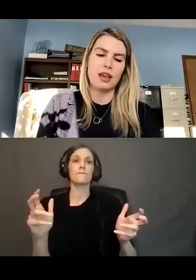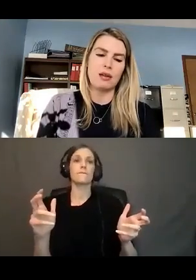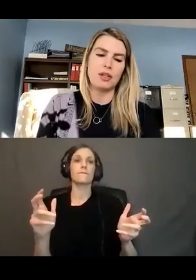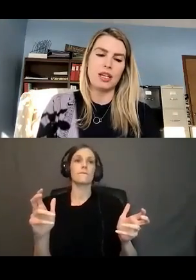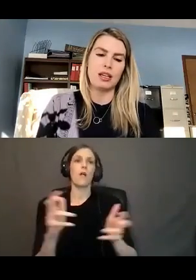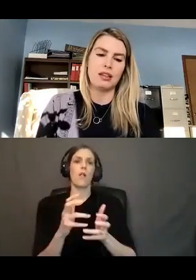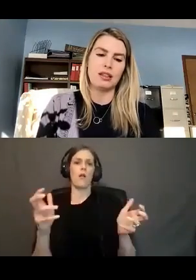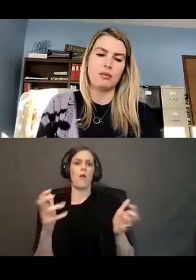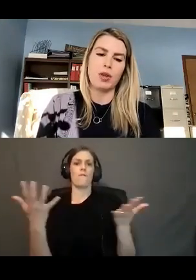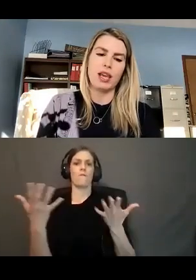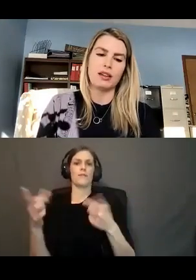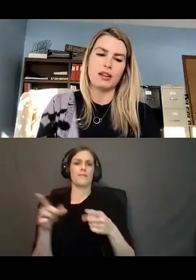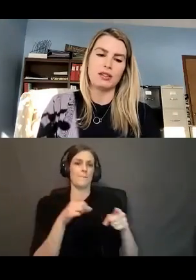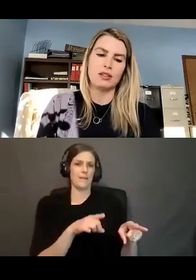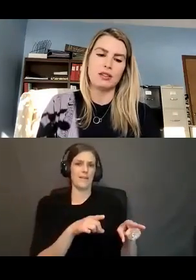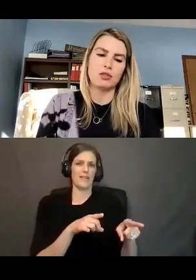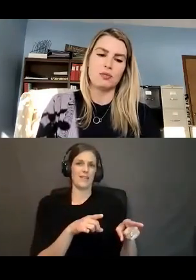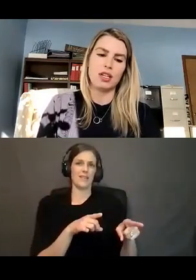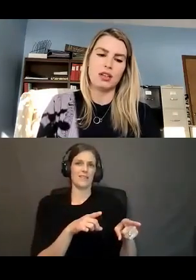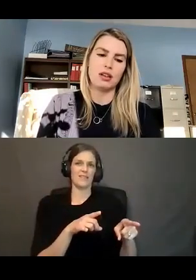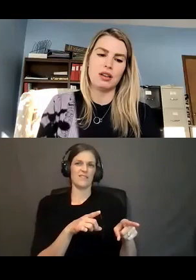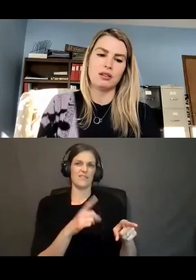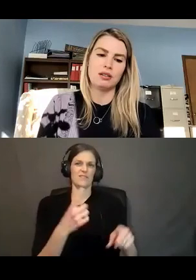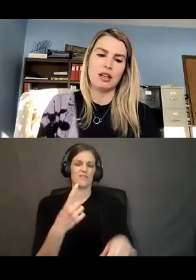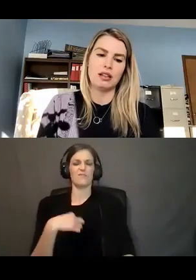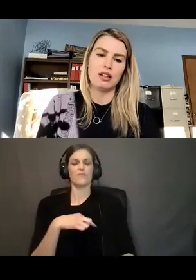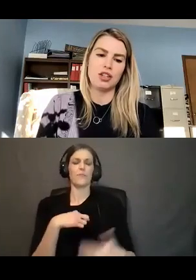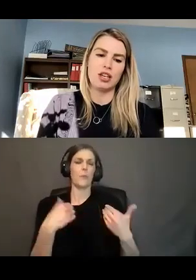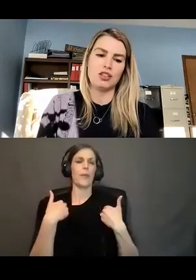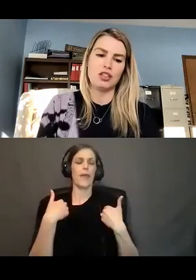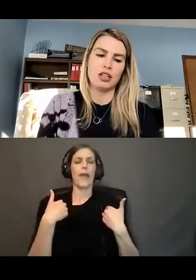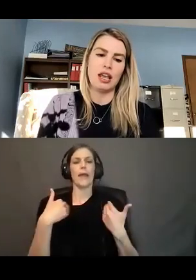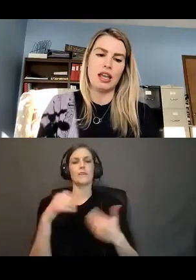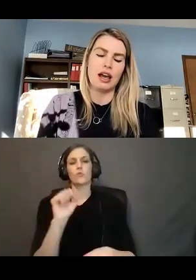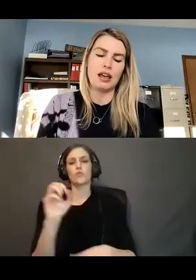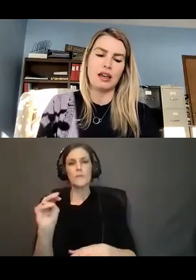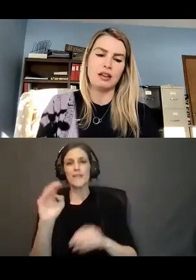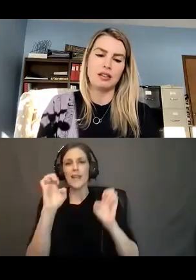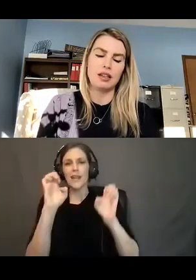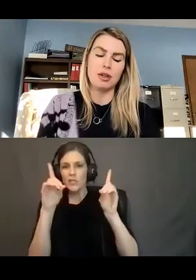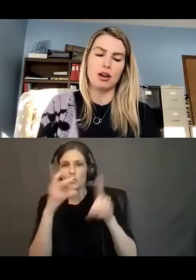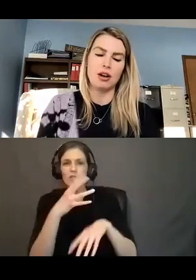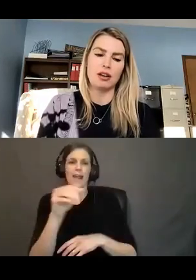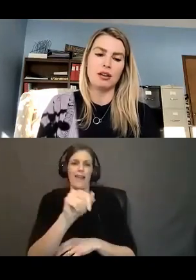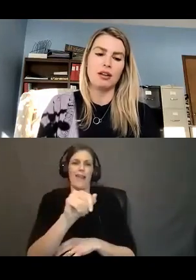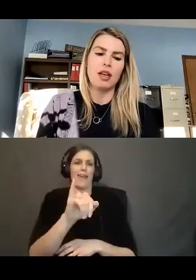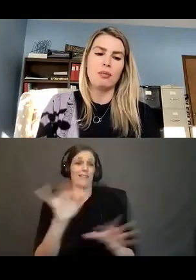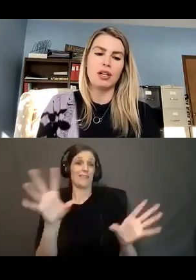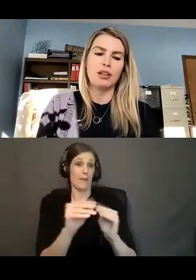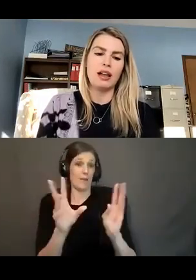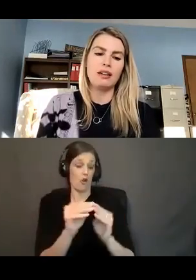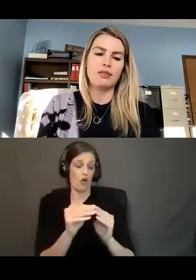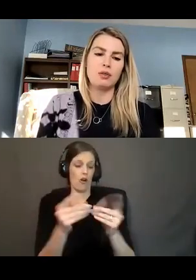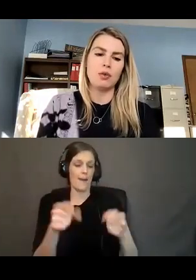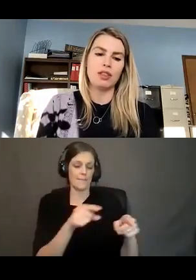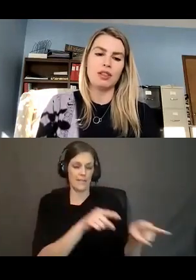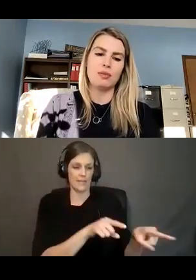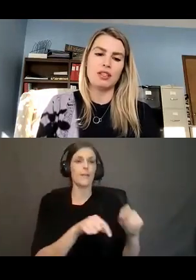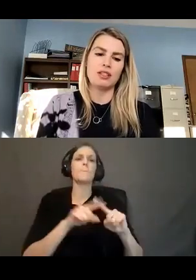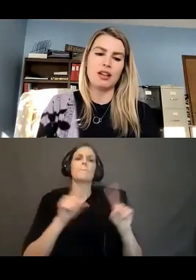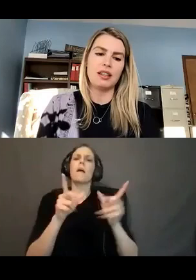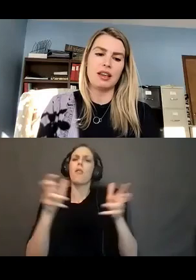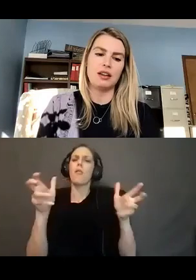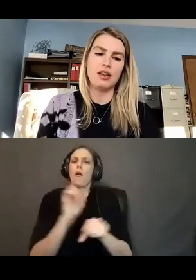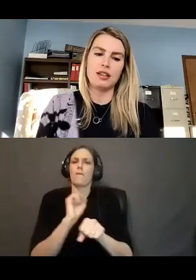what's happening, that we had a social media and education and AI seminar there, but a lot of the work that's